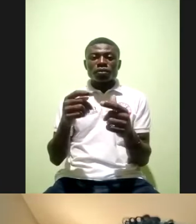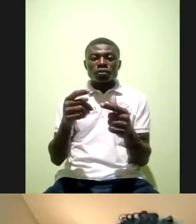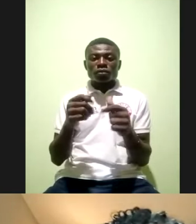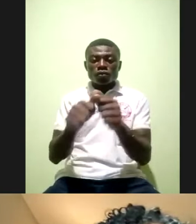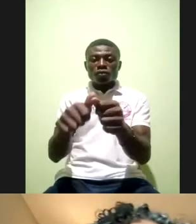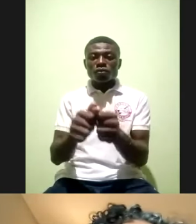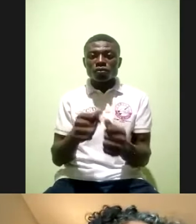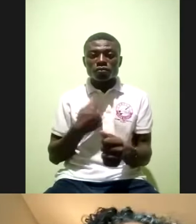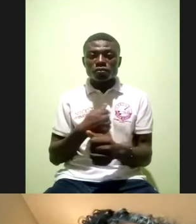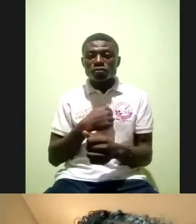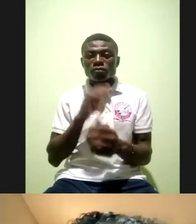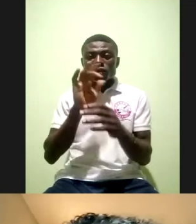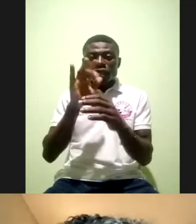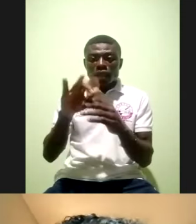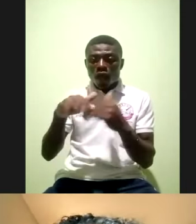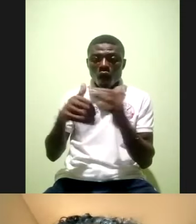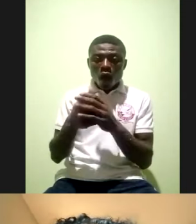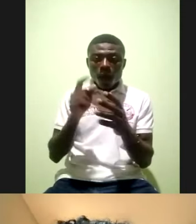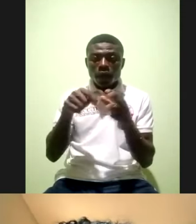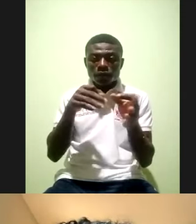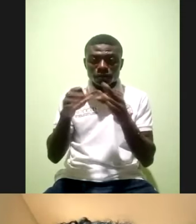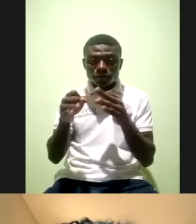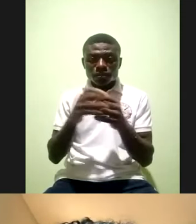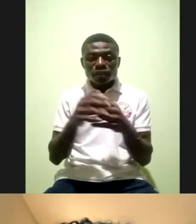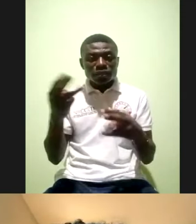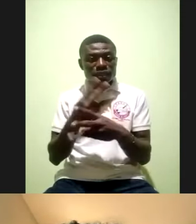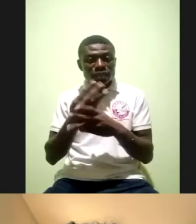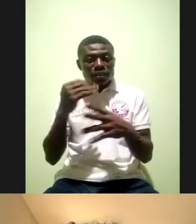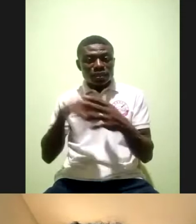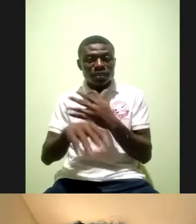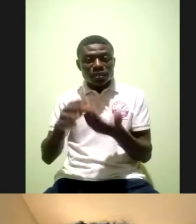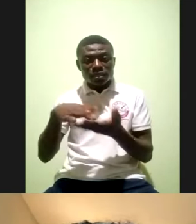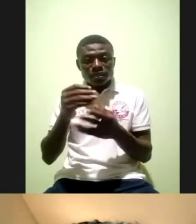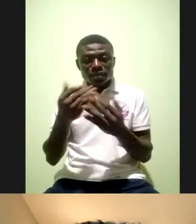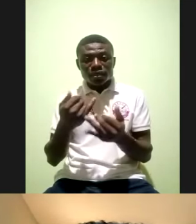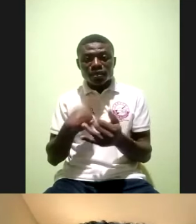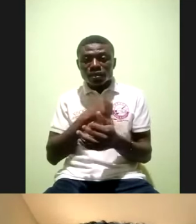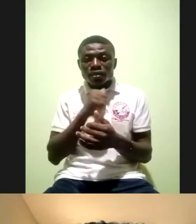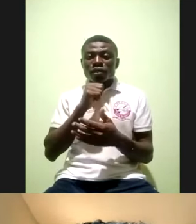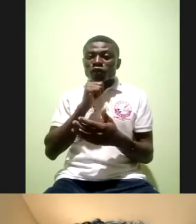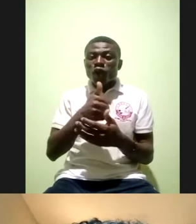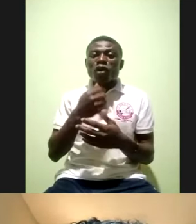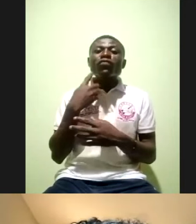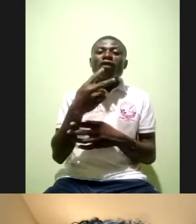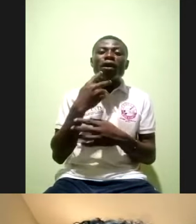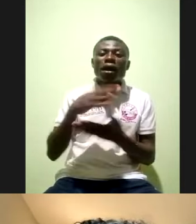briefly touched upon the challenges in math. We are going over the non-verbal learning disabilities